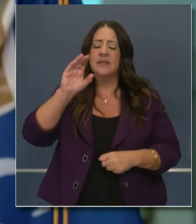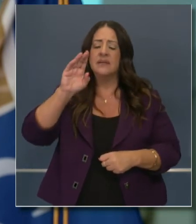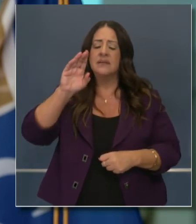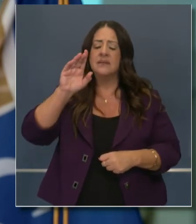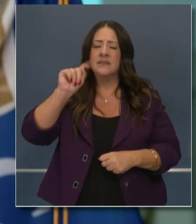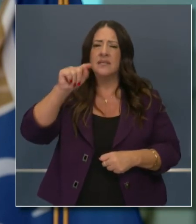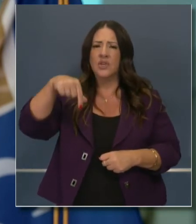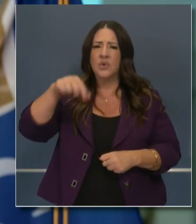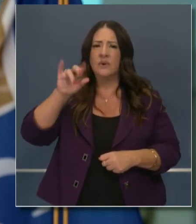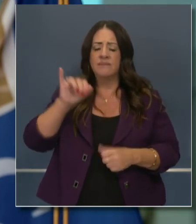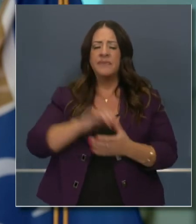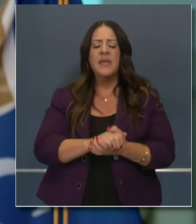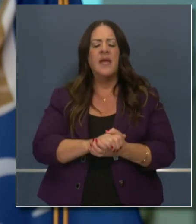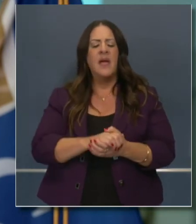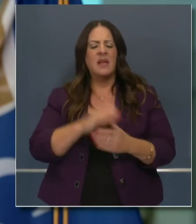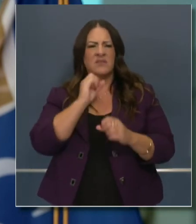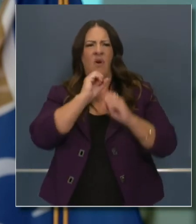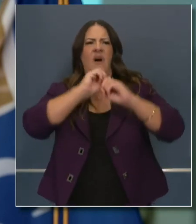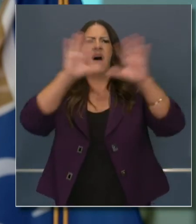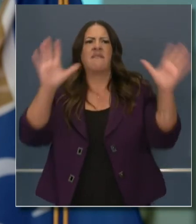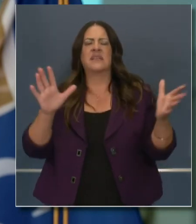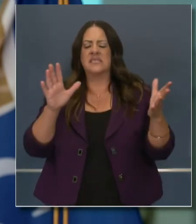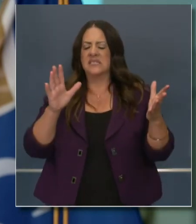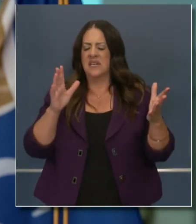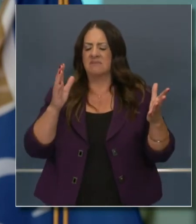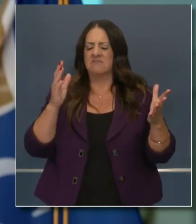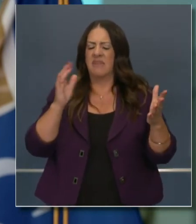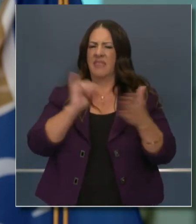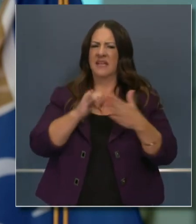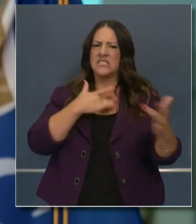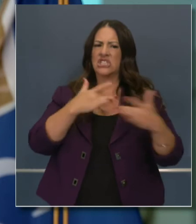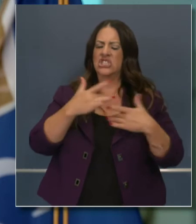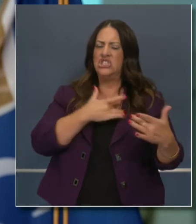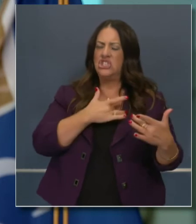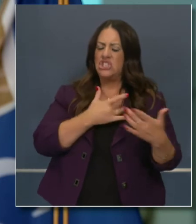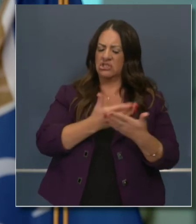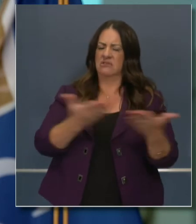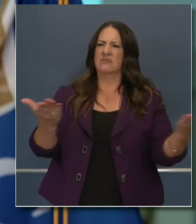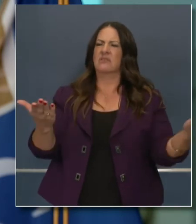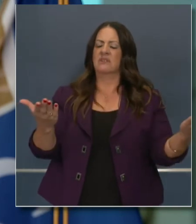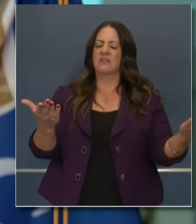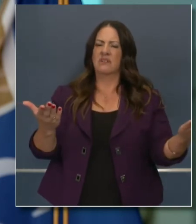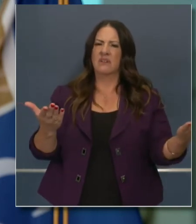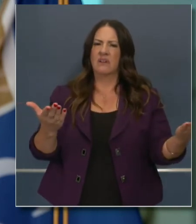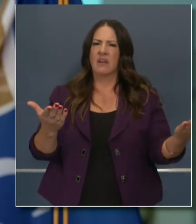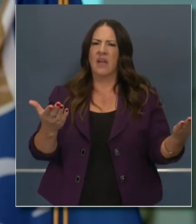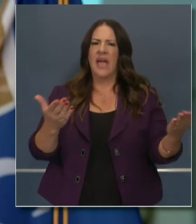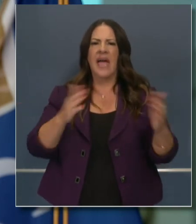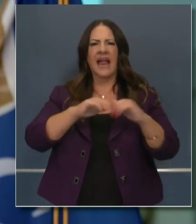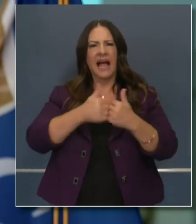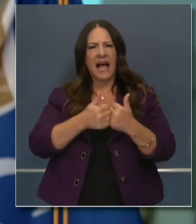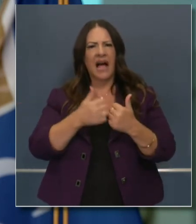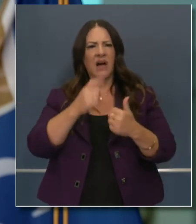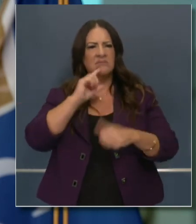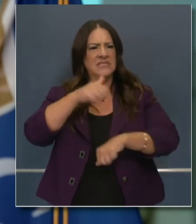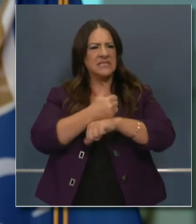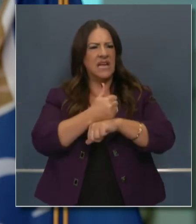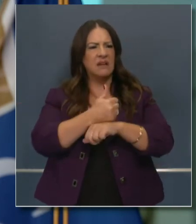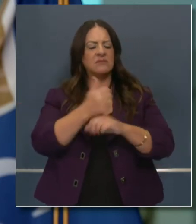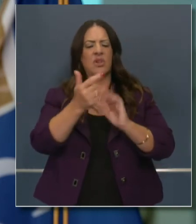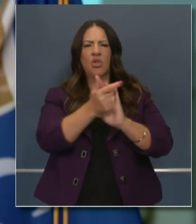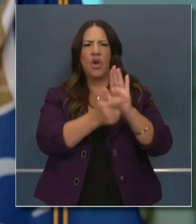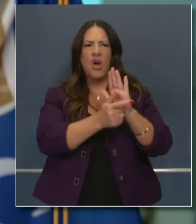obviously present themselves self-evidently as points of concern and points of departure as it relates to precedent, not least of